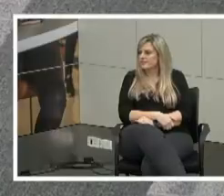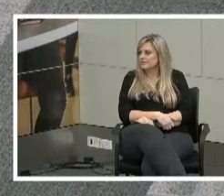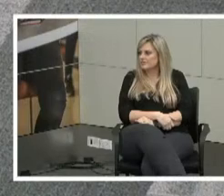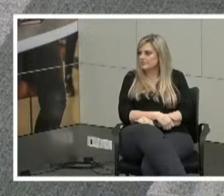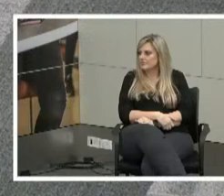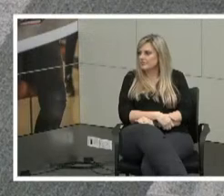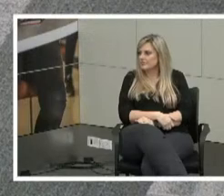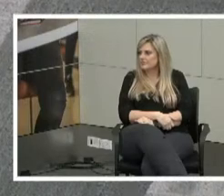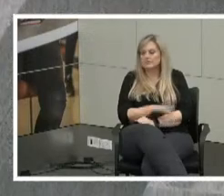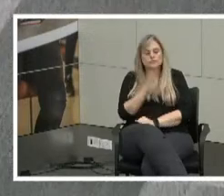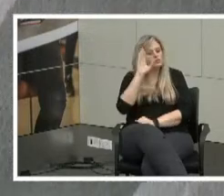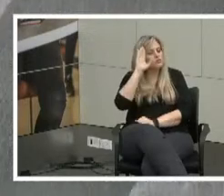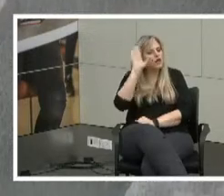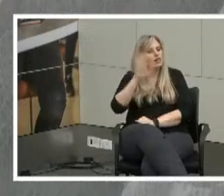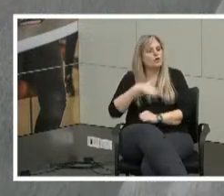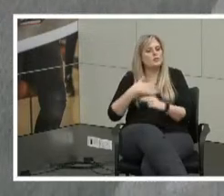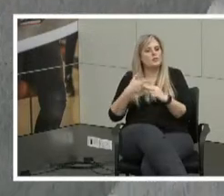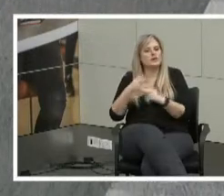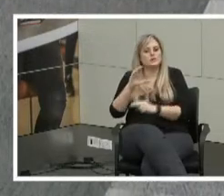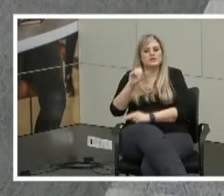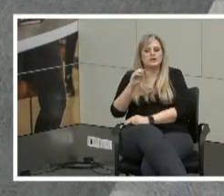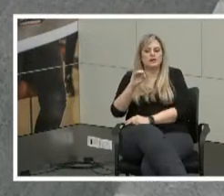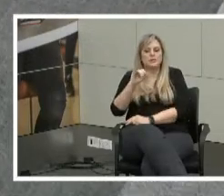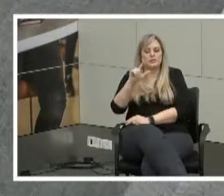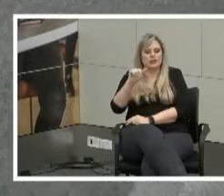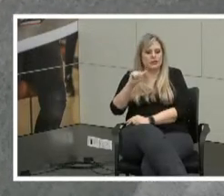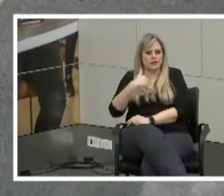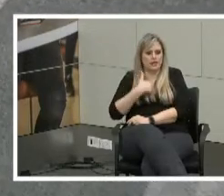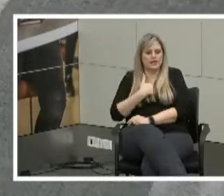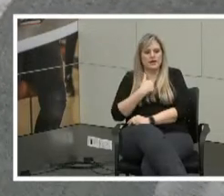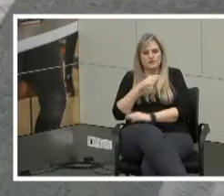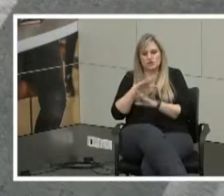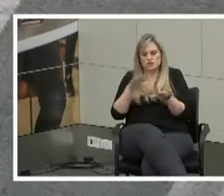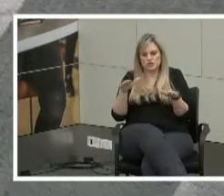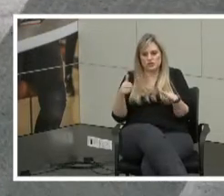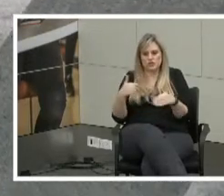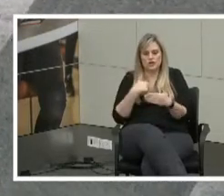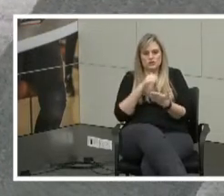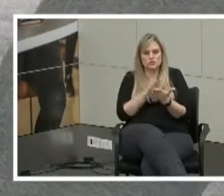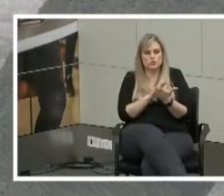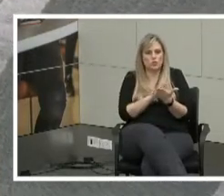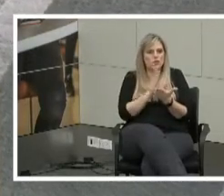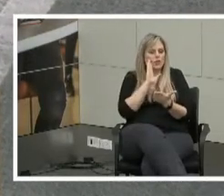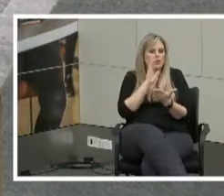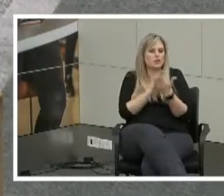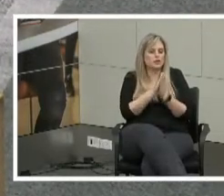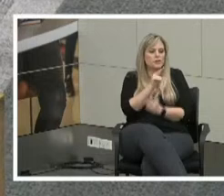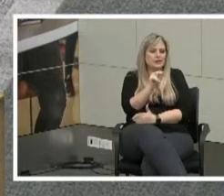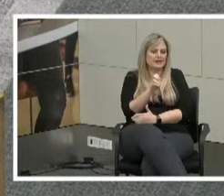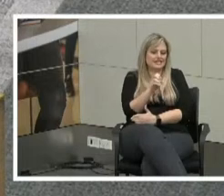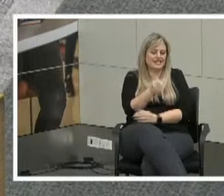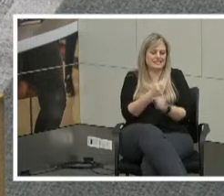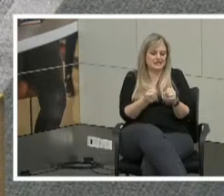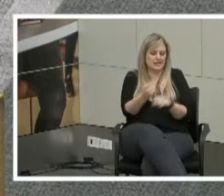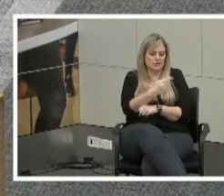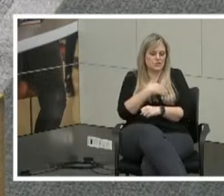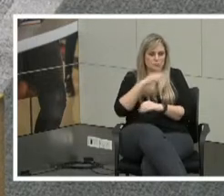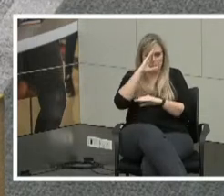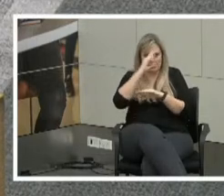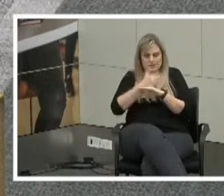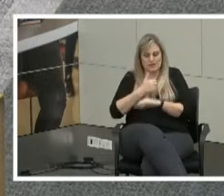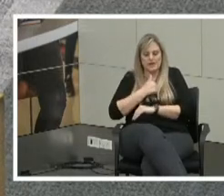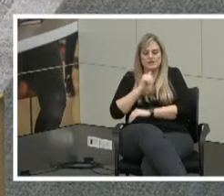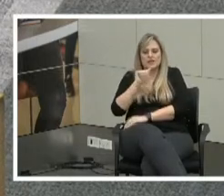ma'am hello my name is Camille bro I'm the mother of children at a school that will become NES Next Year my son has